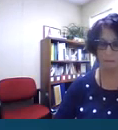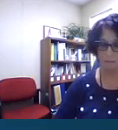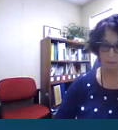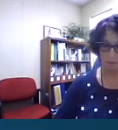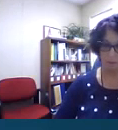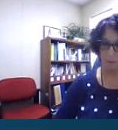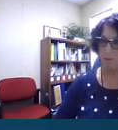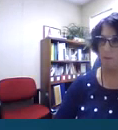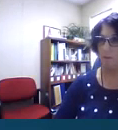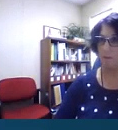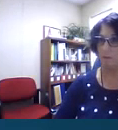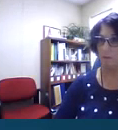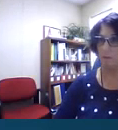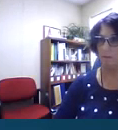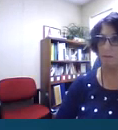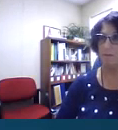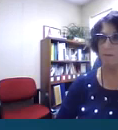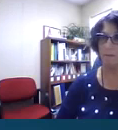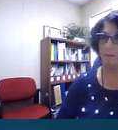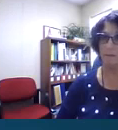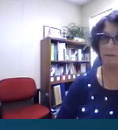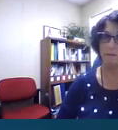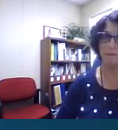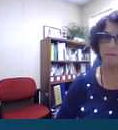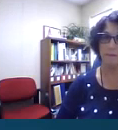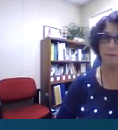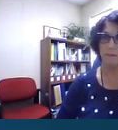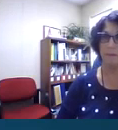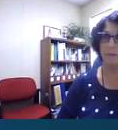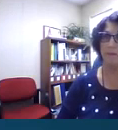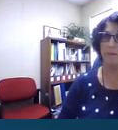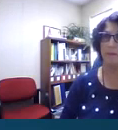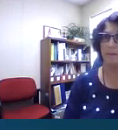marketing? Well, we know this because tobacco industry,